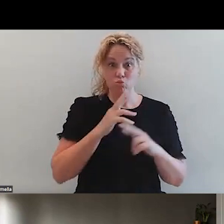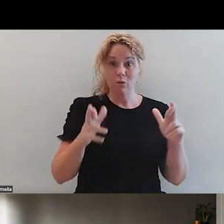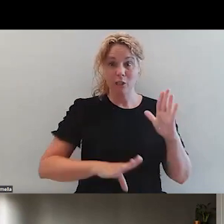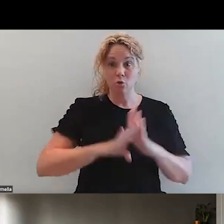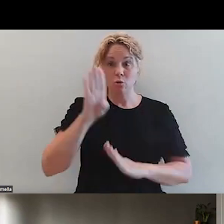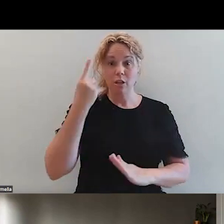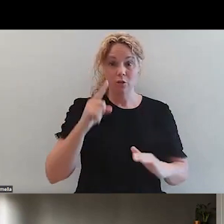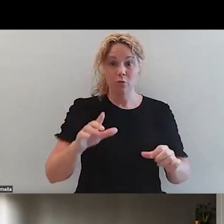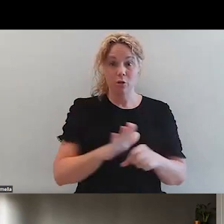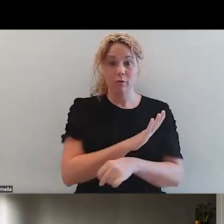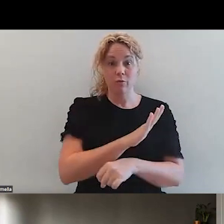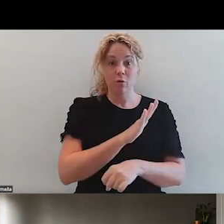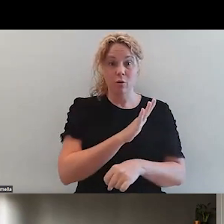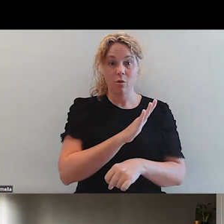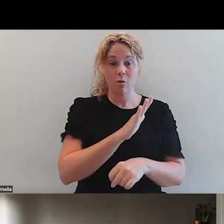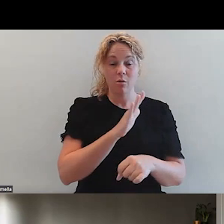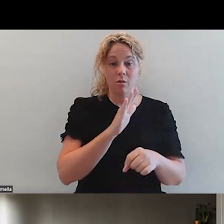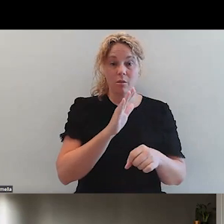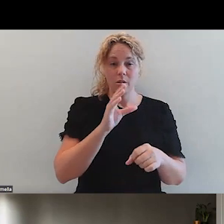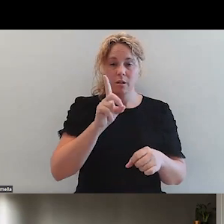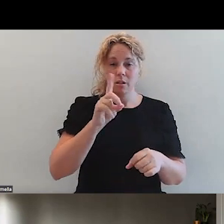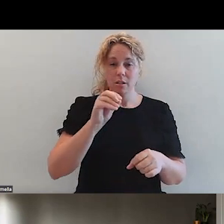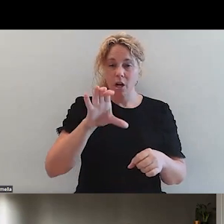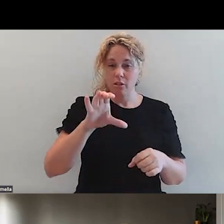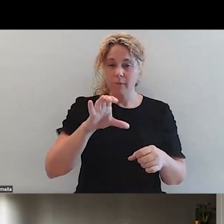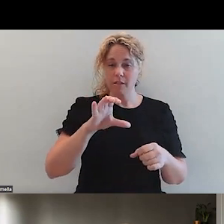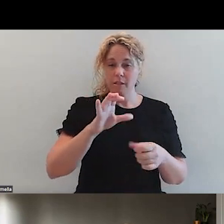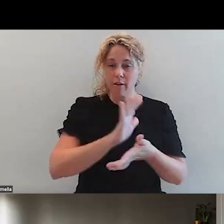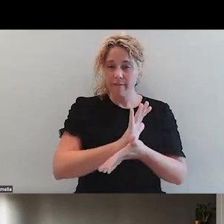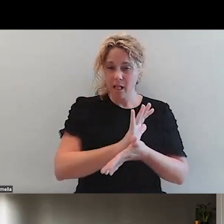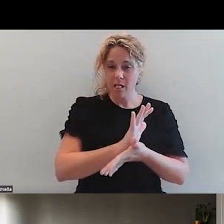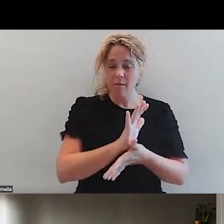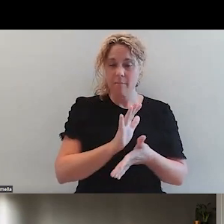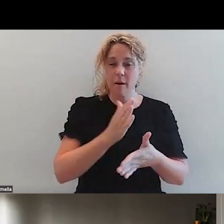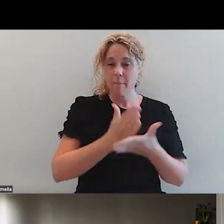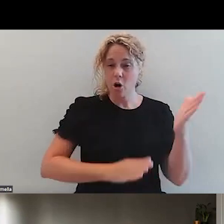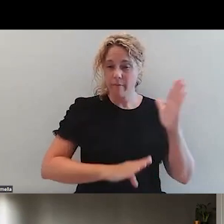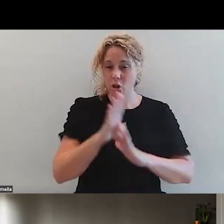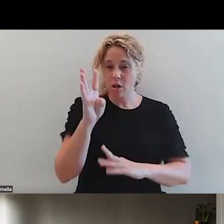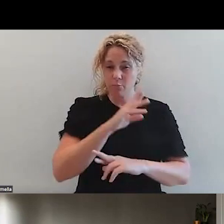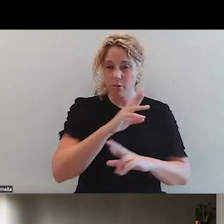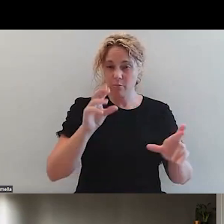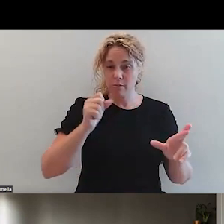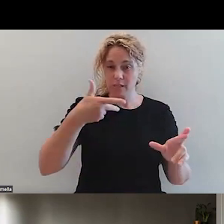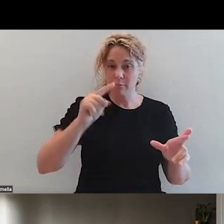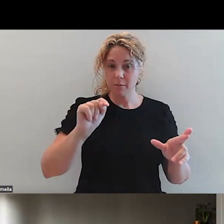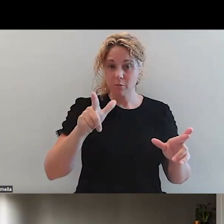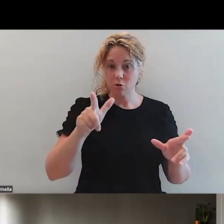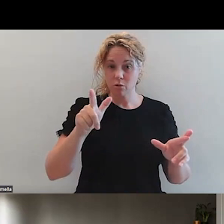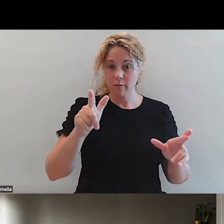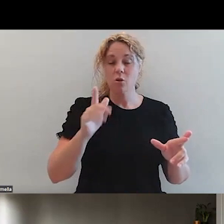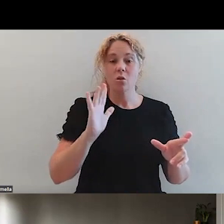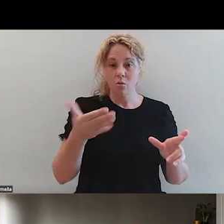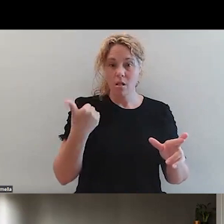the full-length documentary film. So as part of our launch preparations on September 21st, we will have